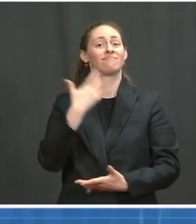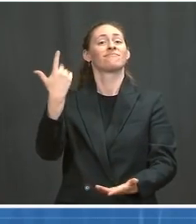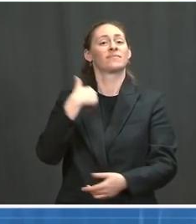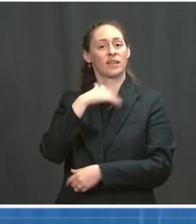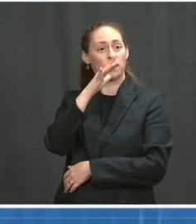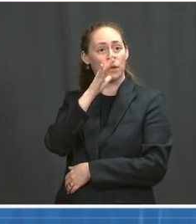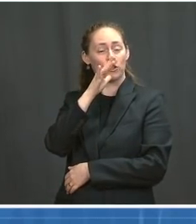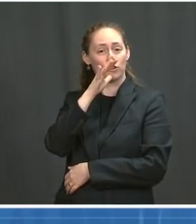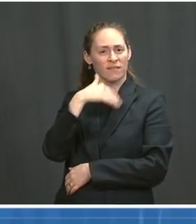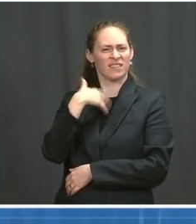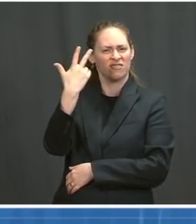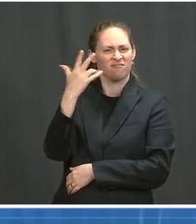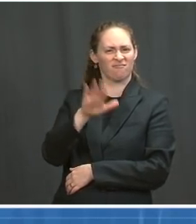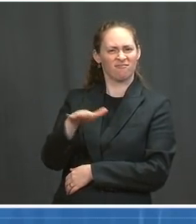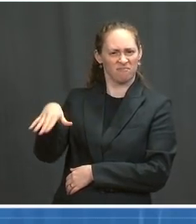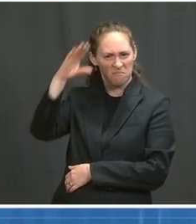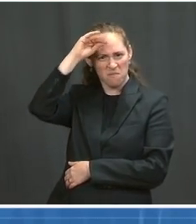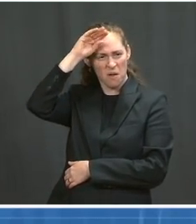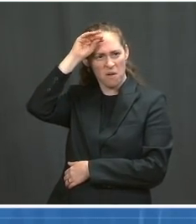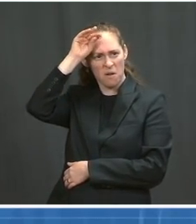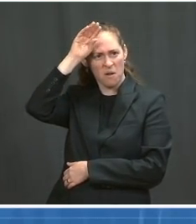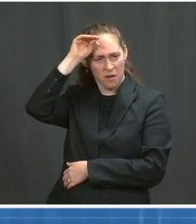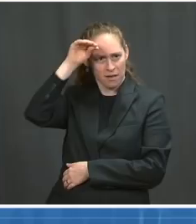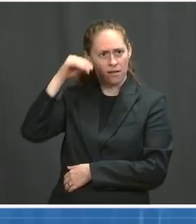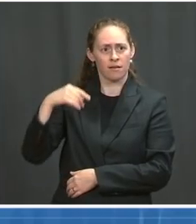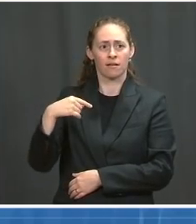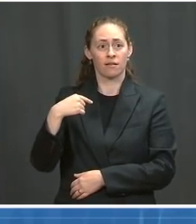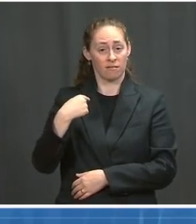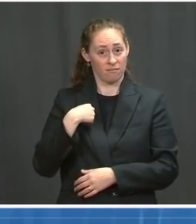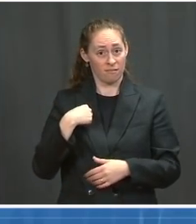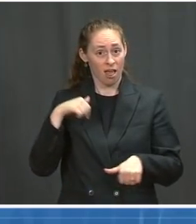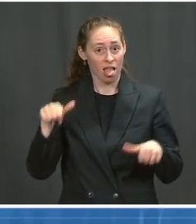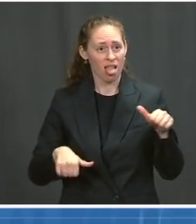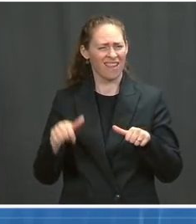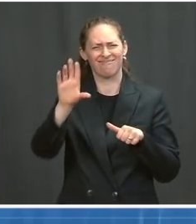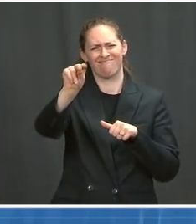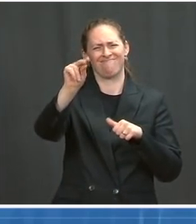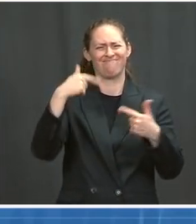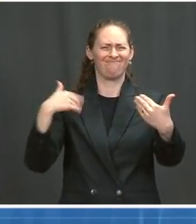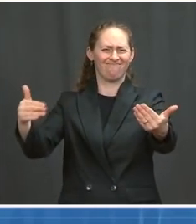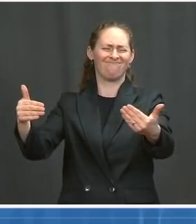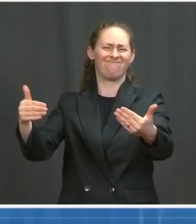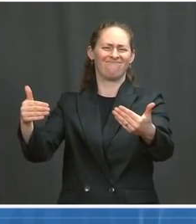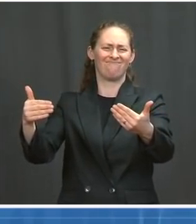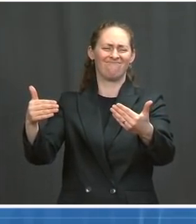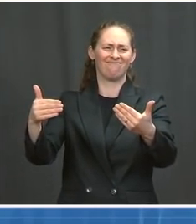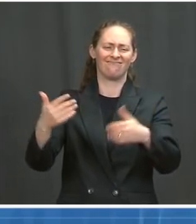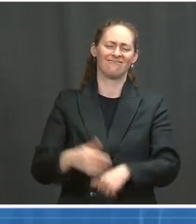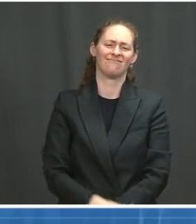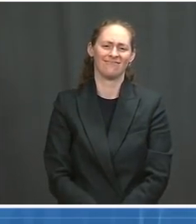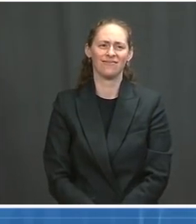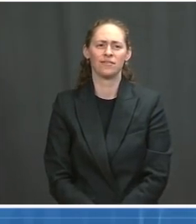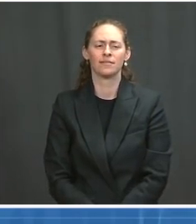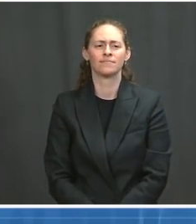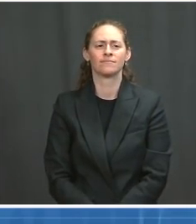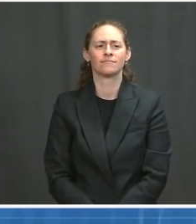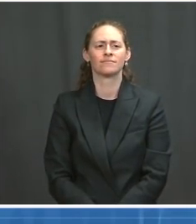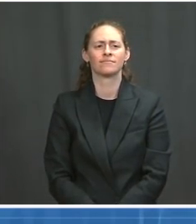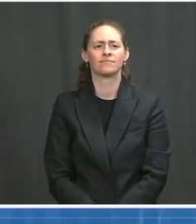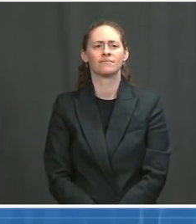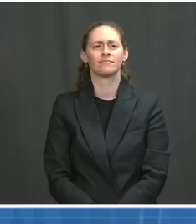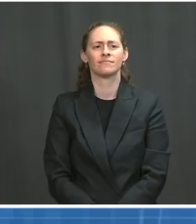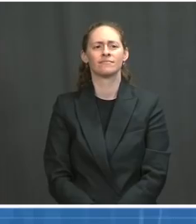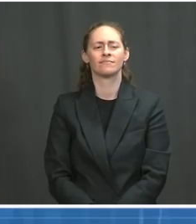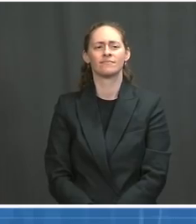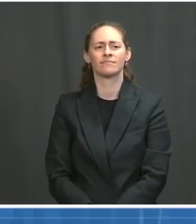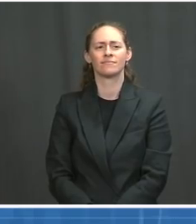all leaned in. My husband is a pediatric oncologist. He did, of course, get vaccinated to protect himself and